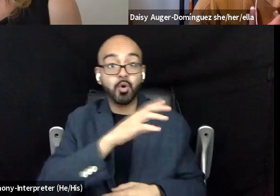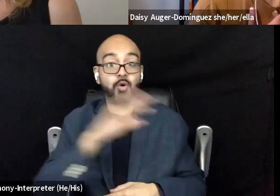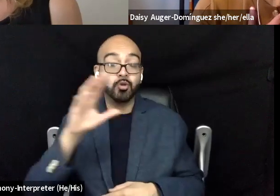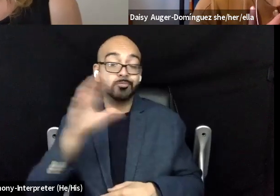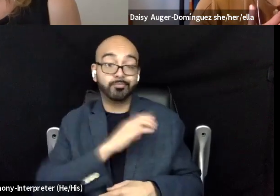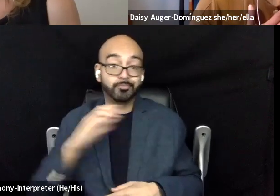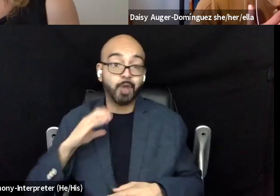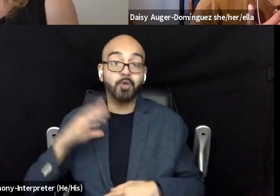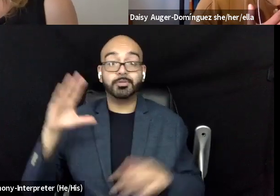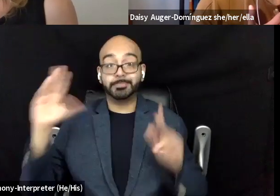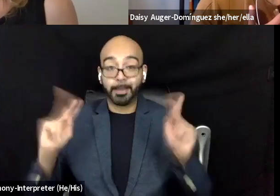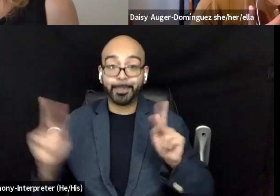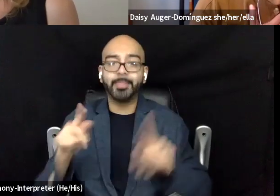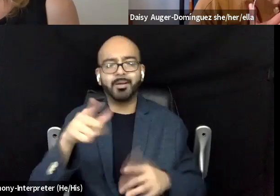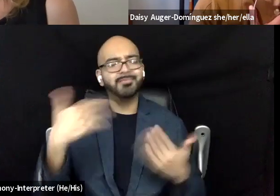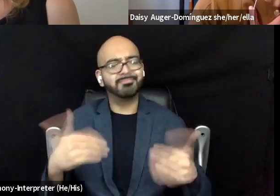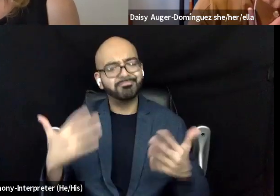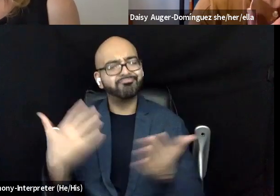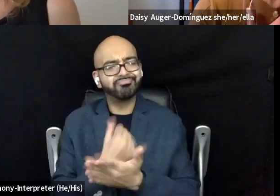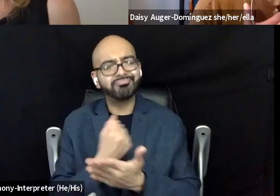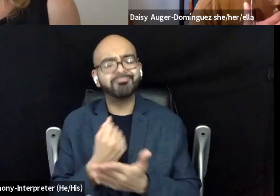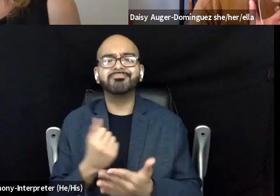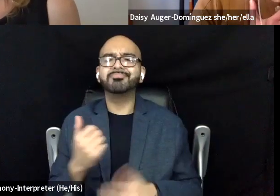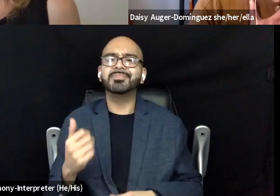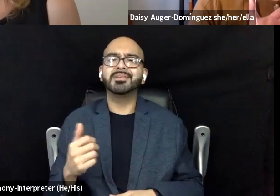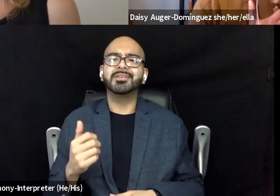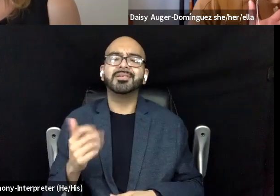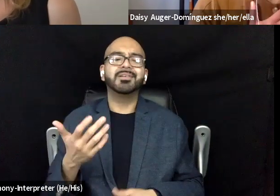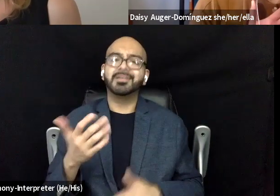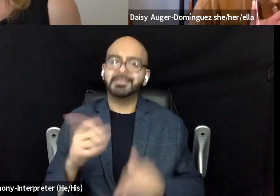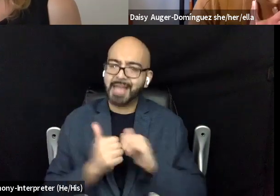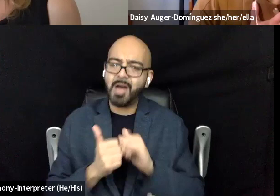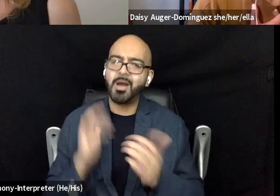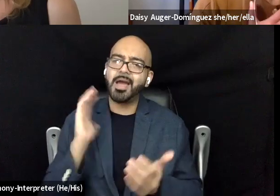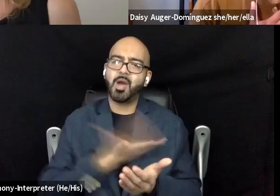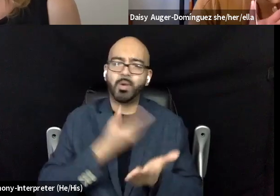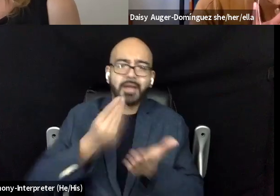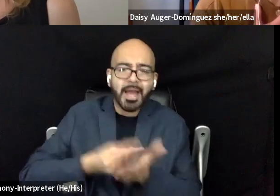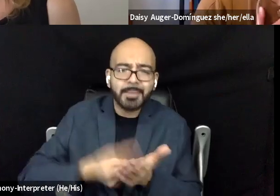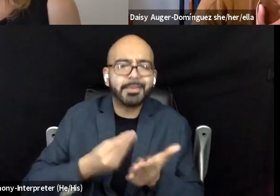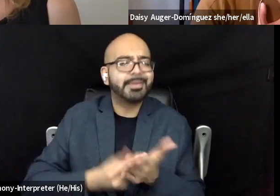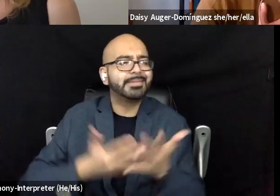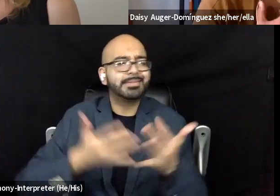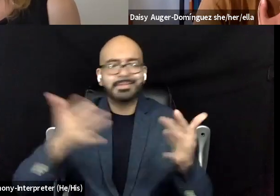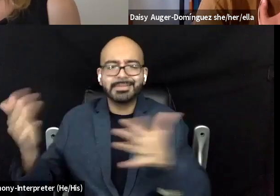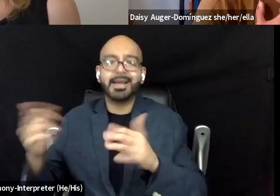health. It is our economies. It is how women can survive and thrive.